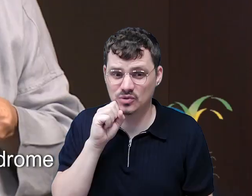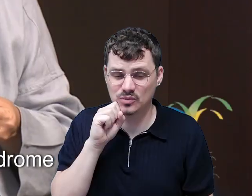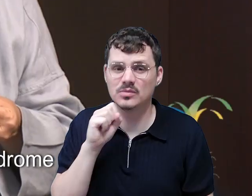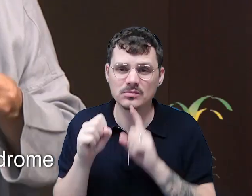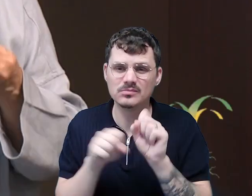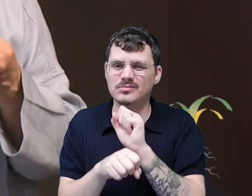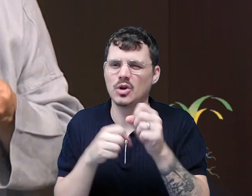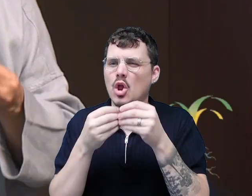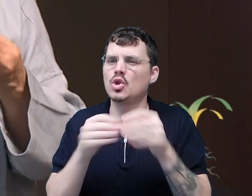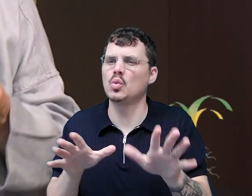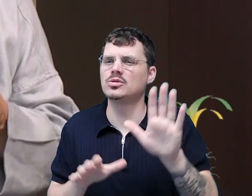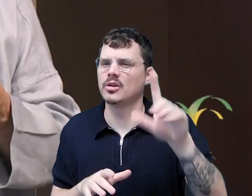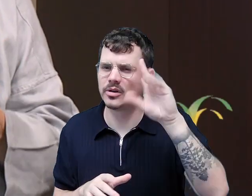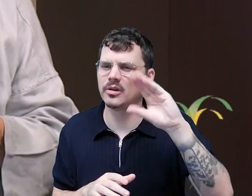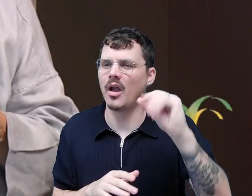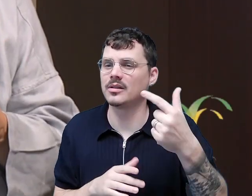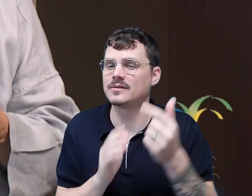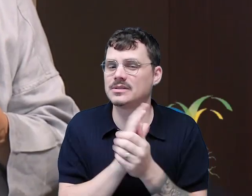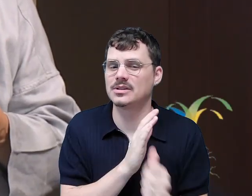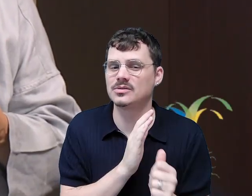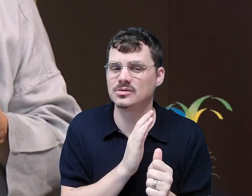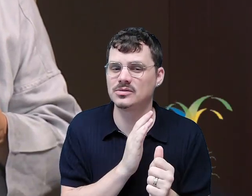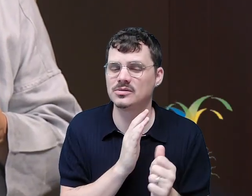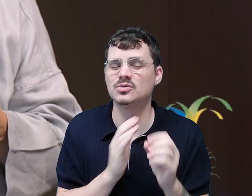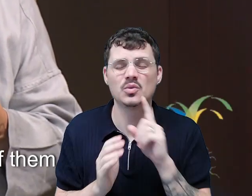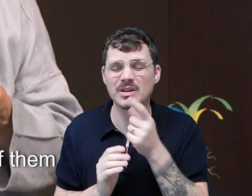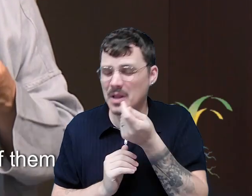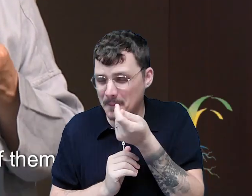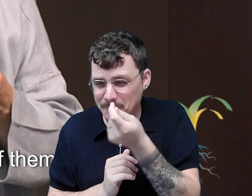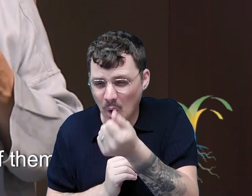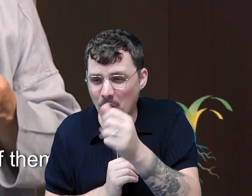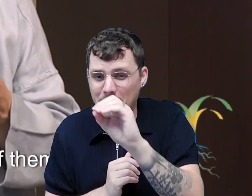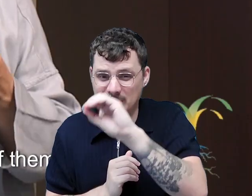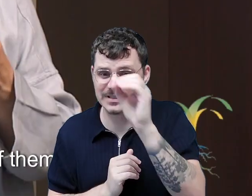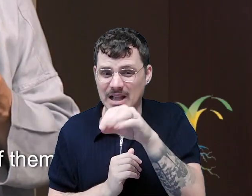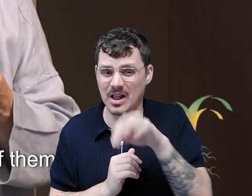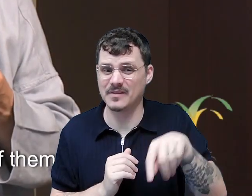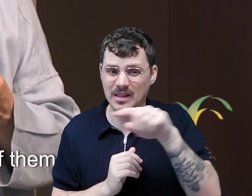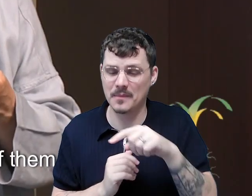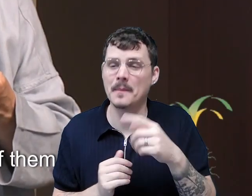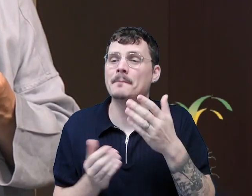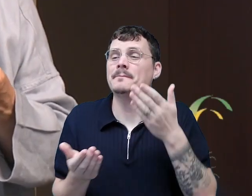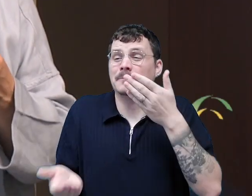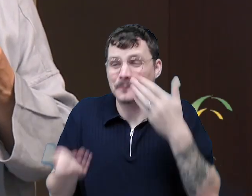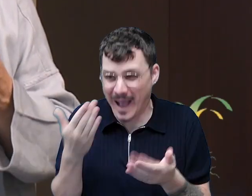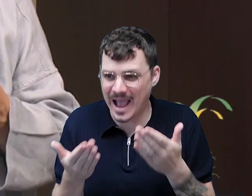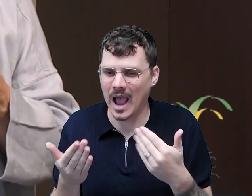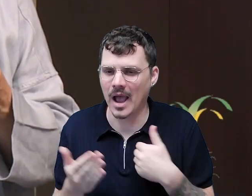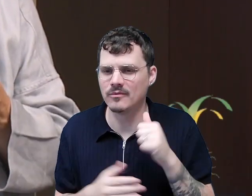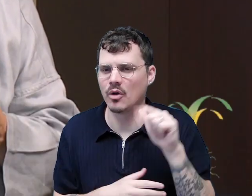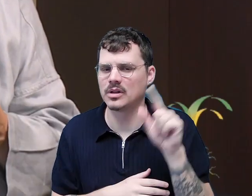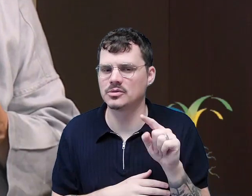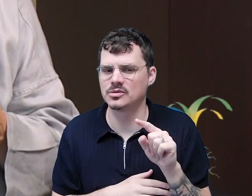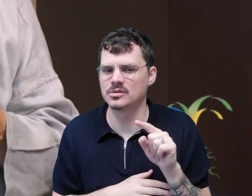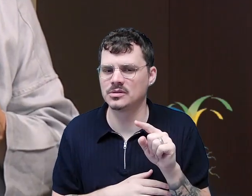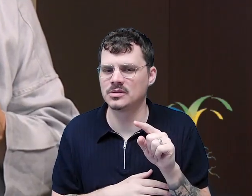with Down syndrome lose cognitive skills. So only a teeny tiny percentage of them might